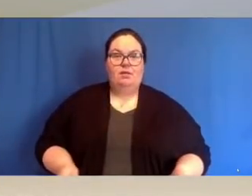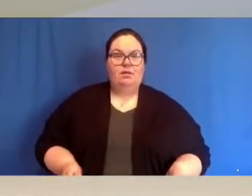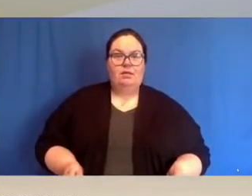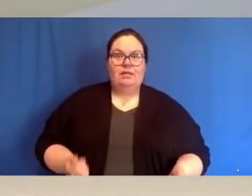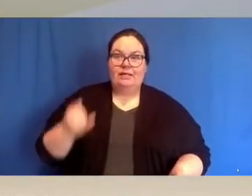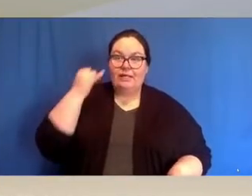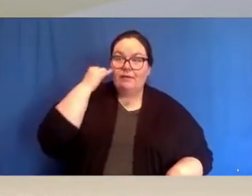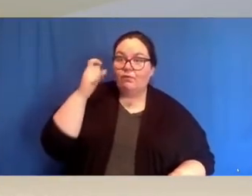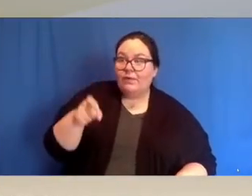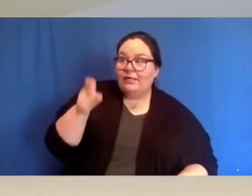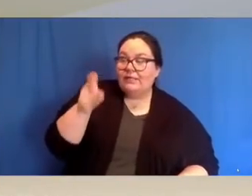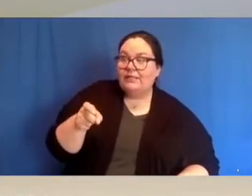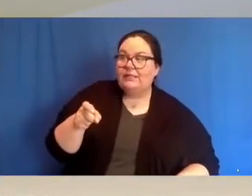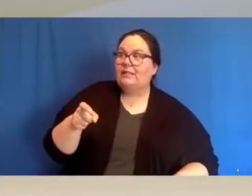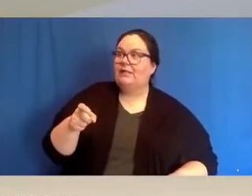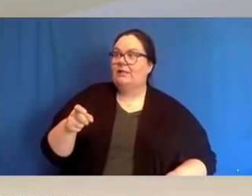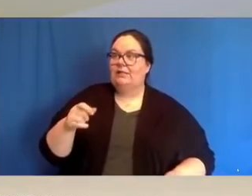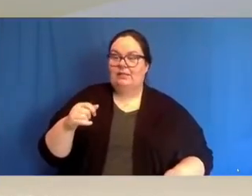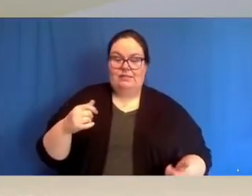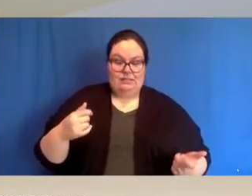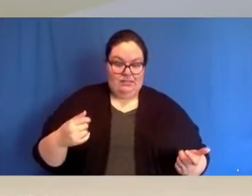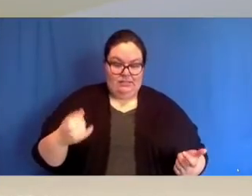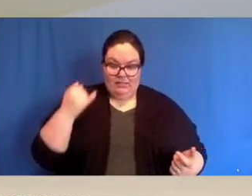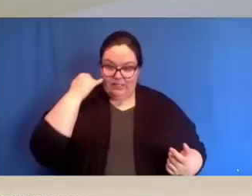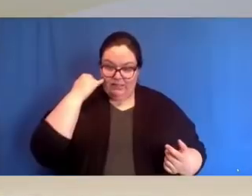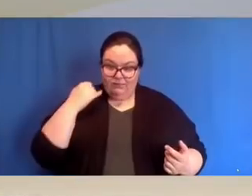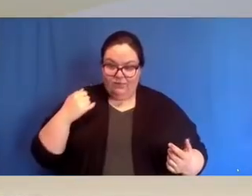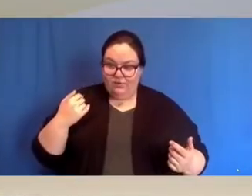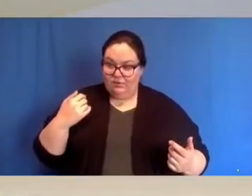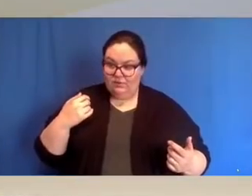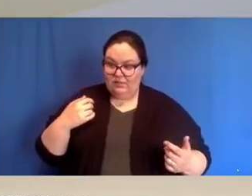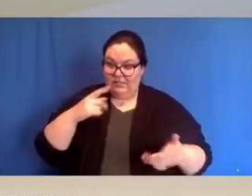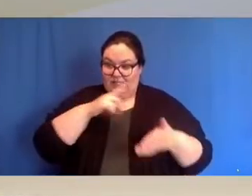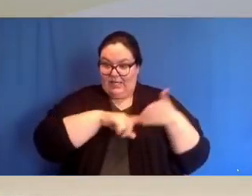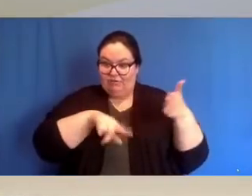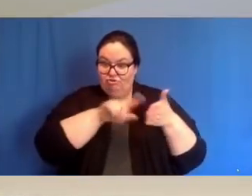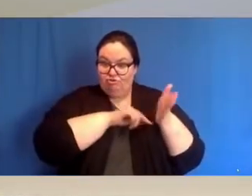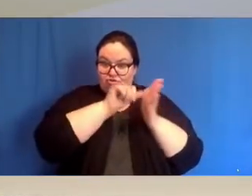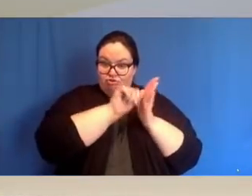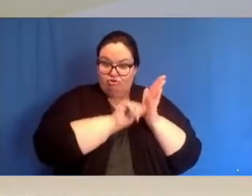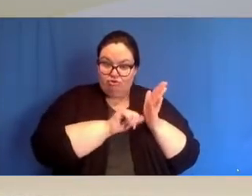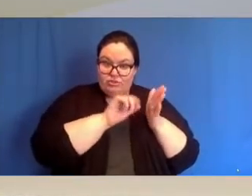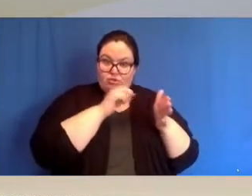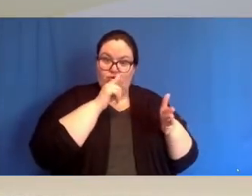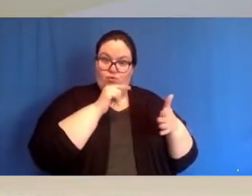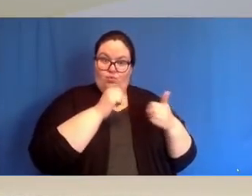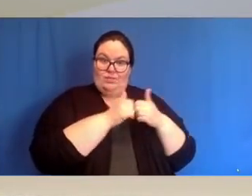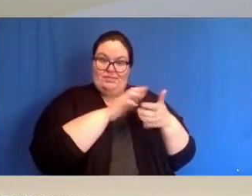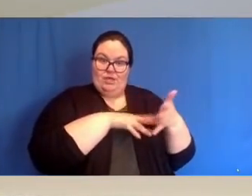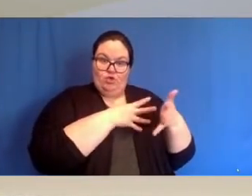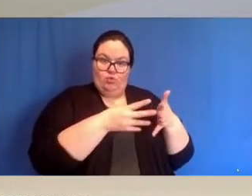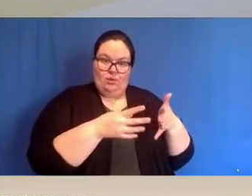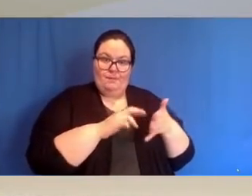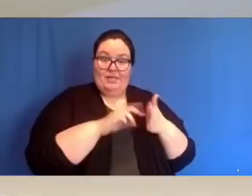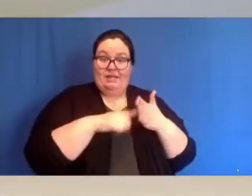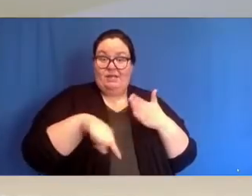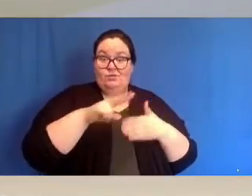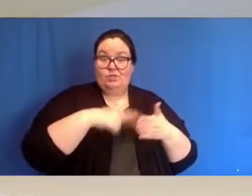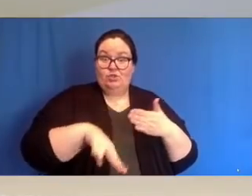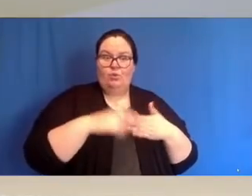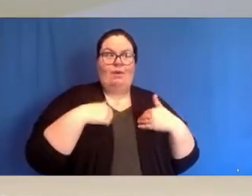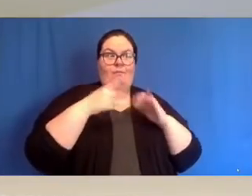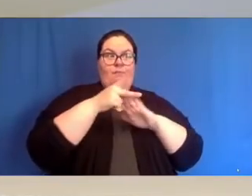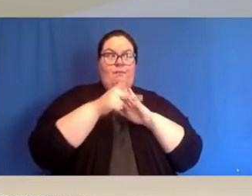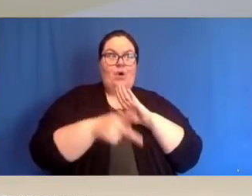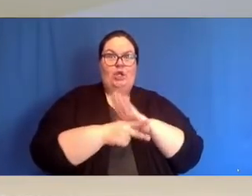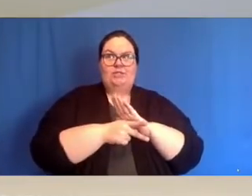if needed, if we ever got into that position in the next week or two, that we'd have some policies